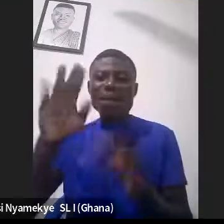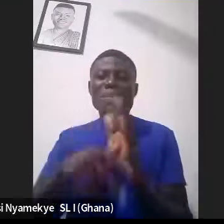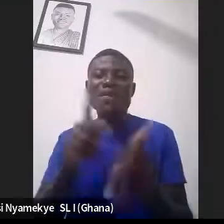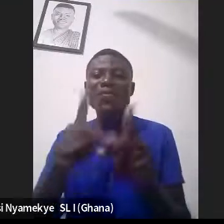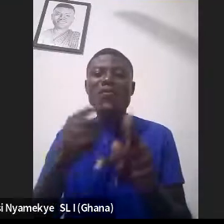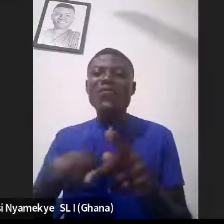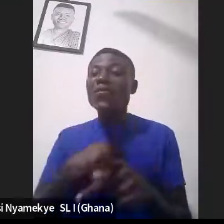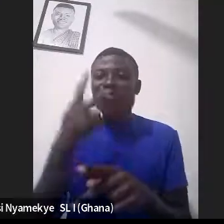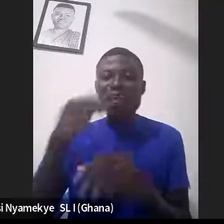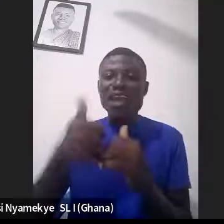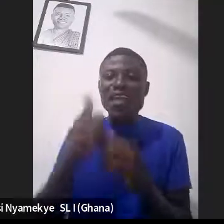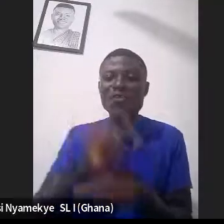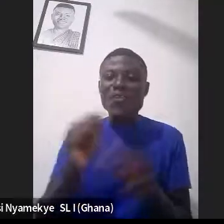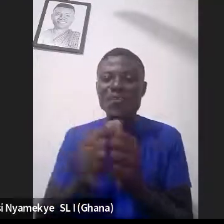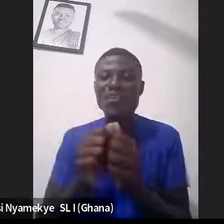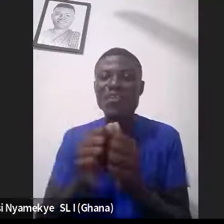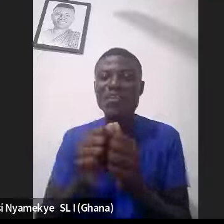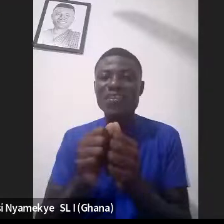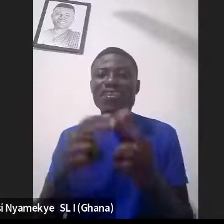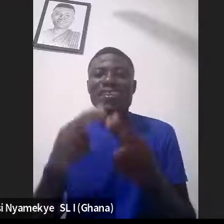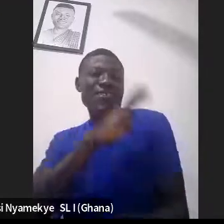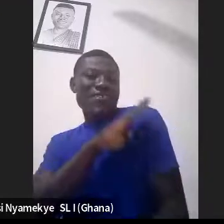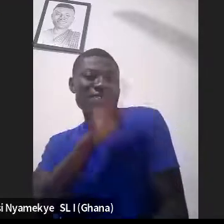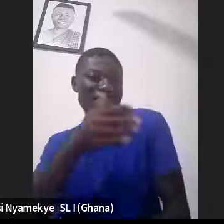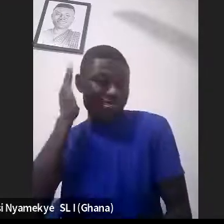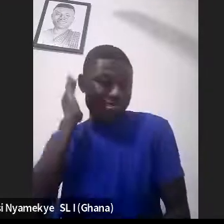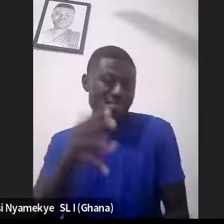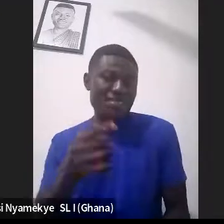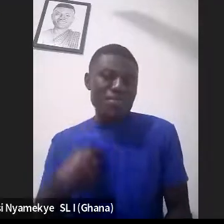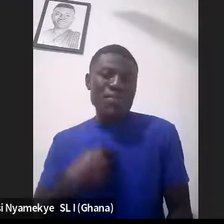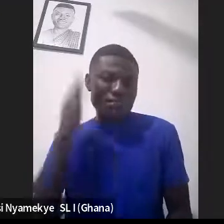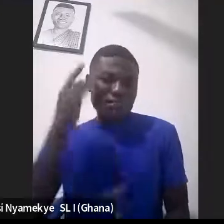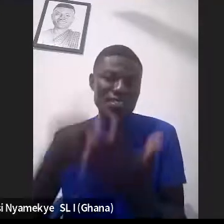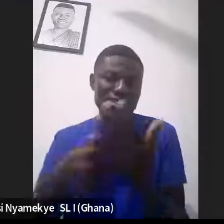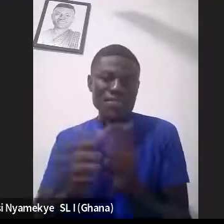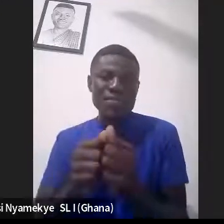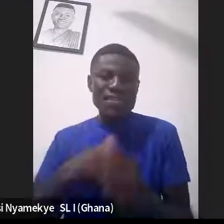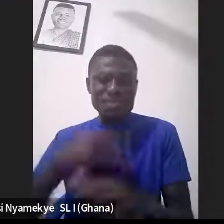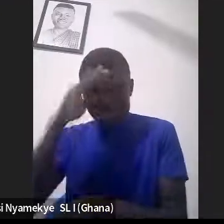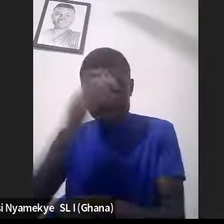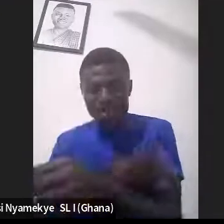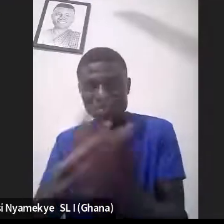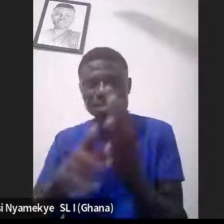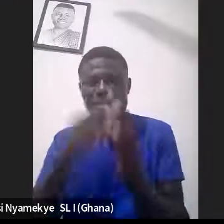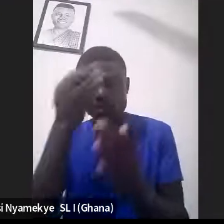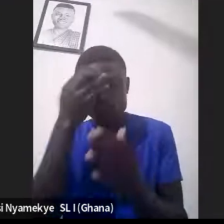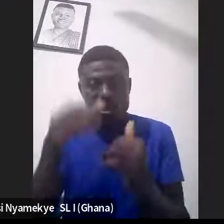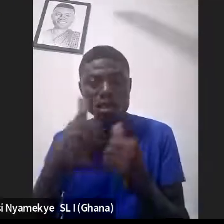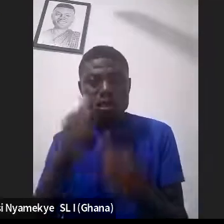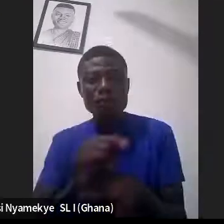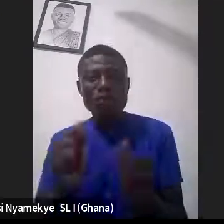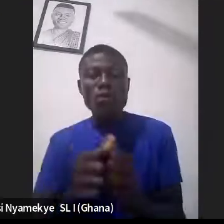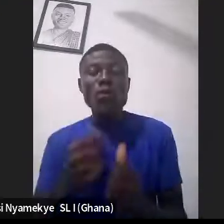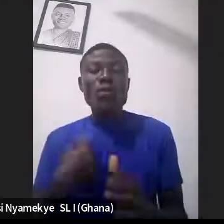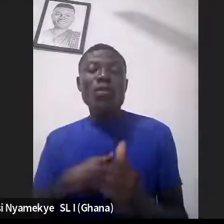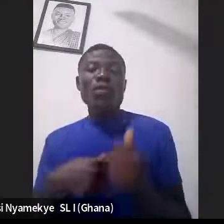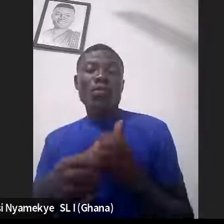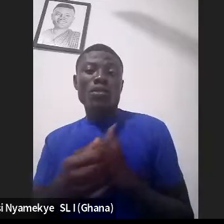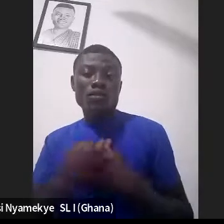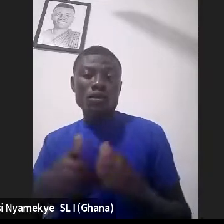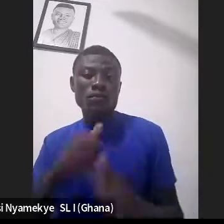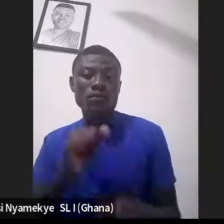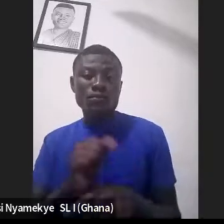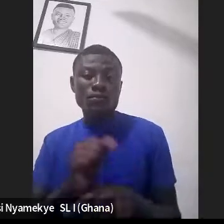But I will speak to Benjamin for sure. Definitely would love to see that, because I